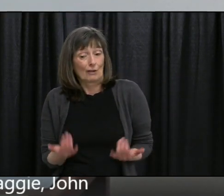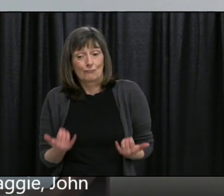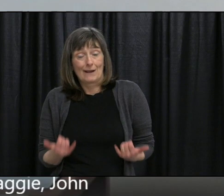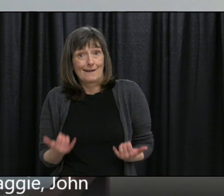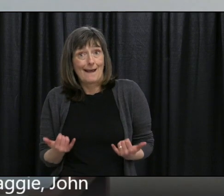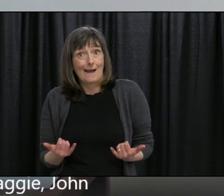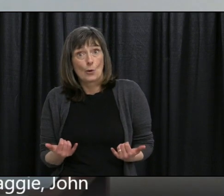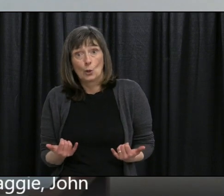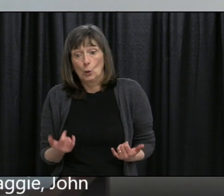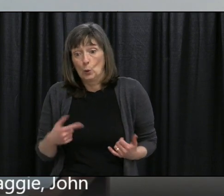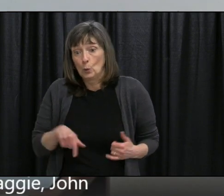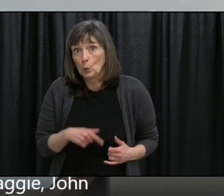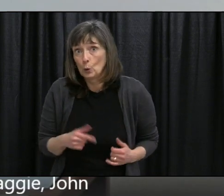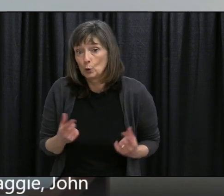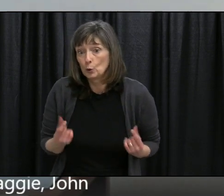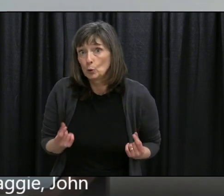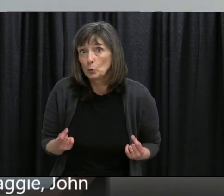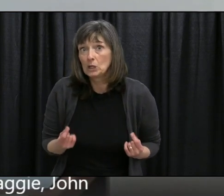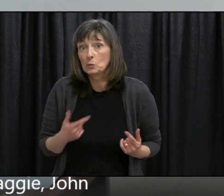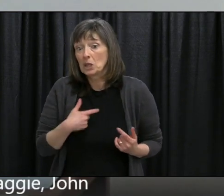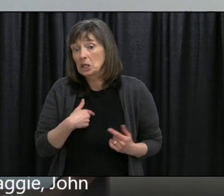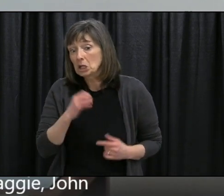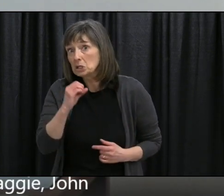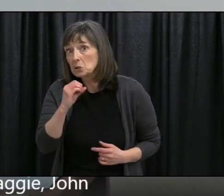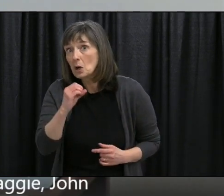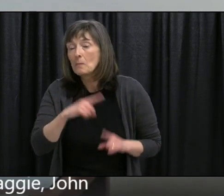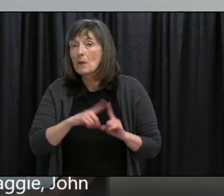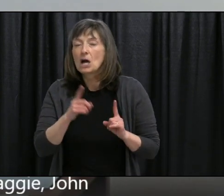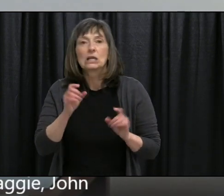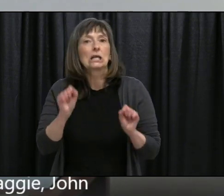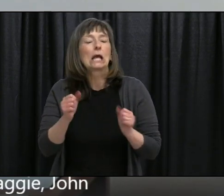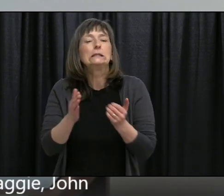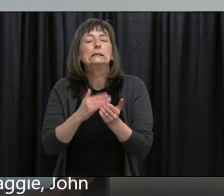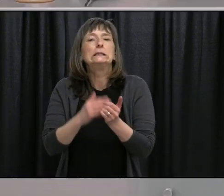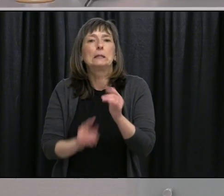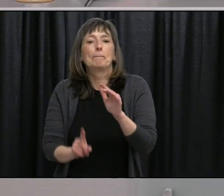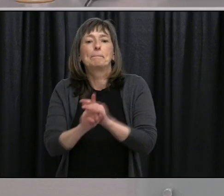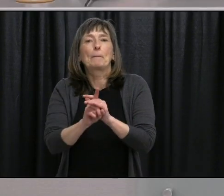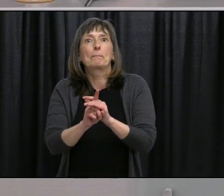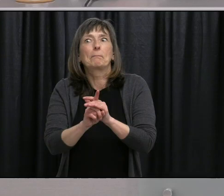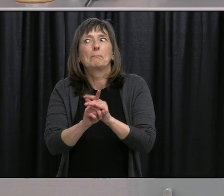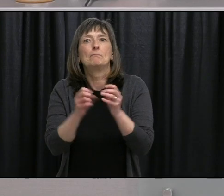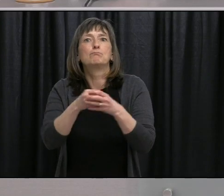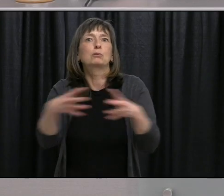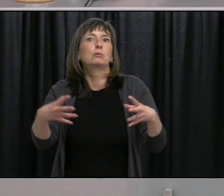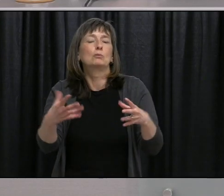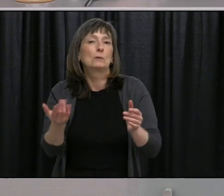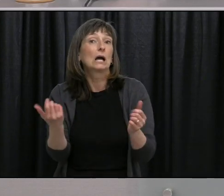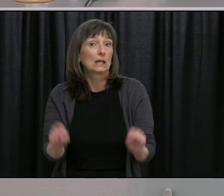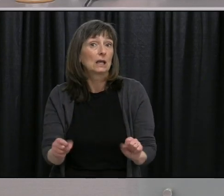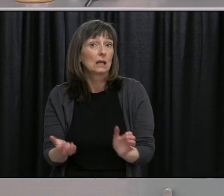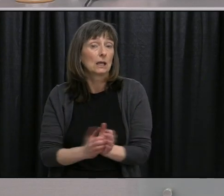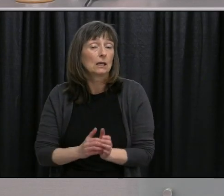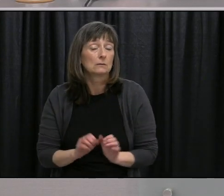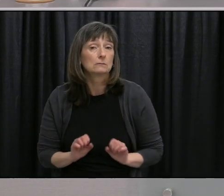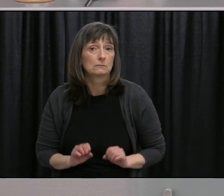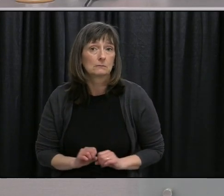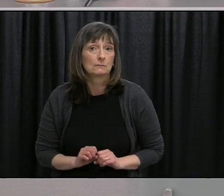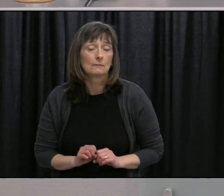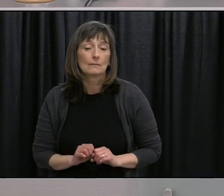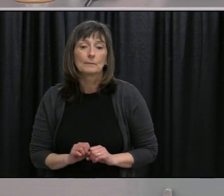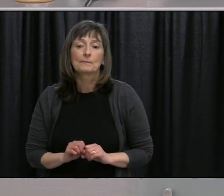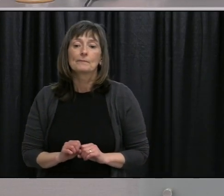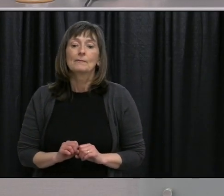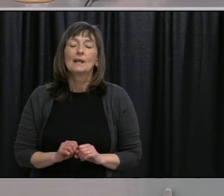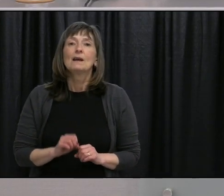are still at significant risk of it all coming back again. And so, Peter, I think that, what we must always remind ourselves is that,